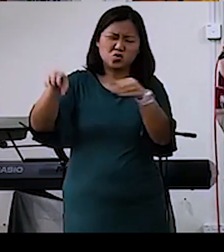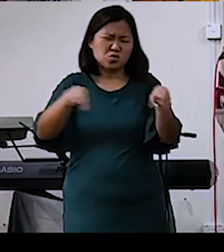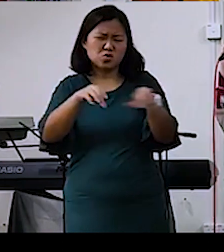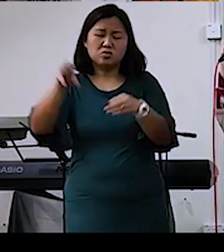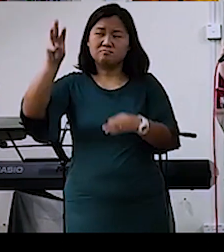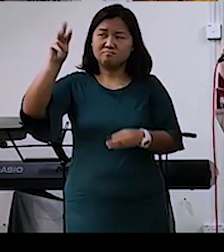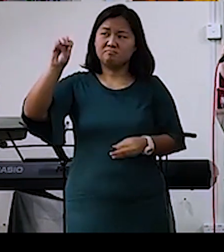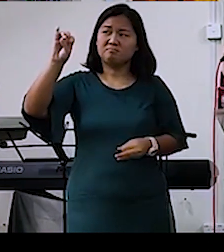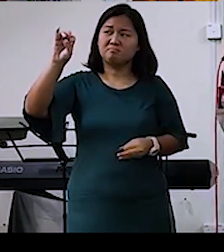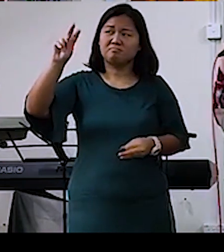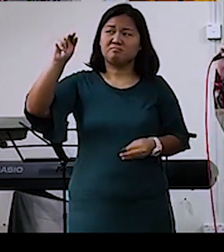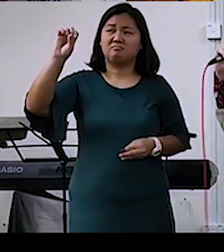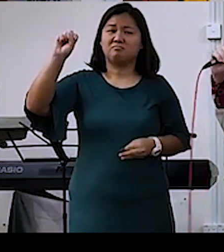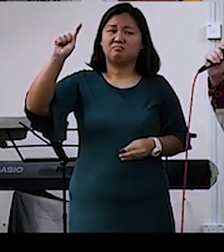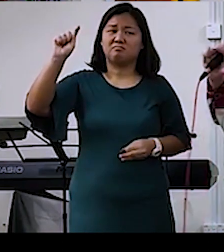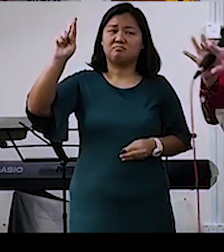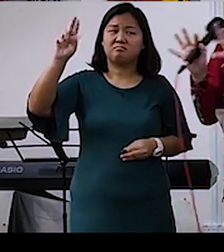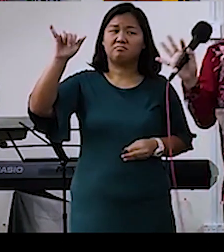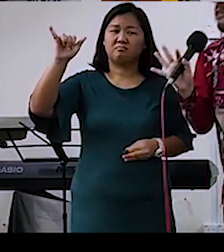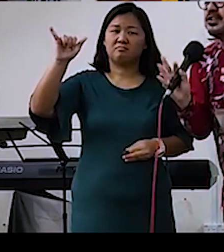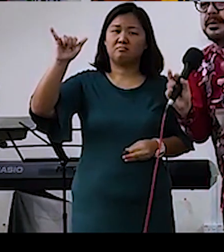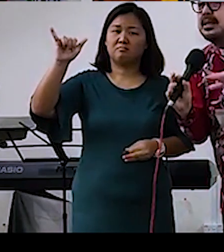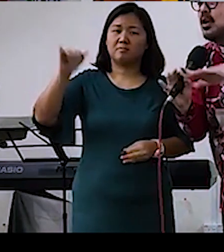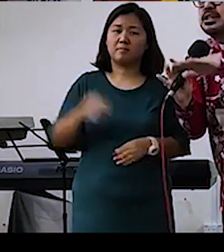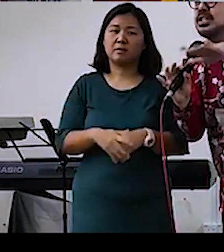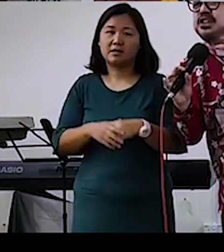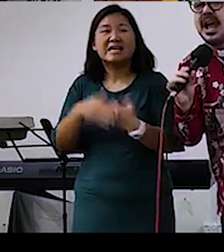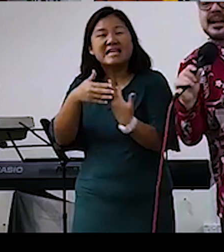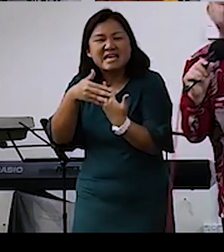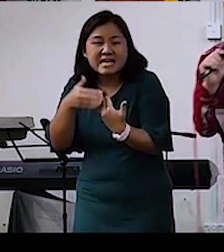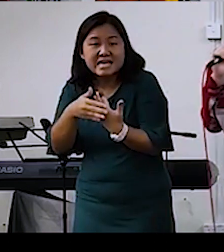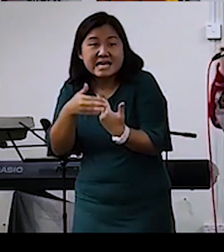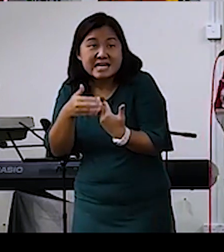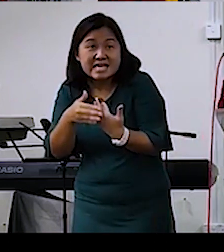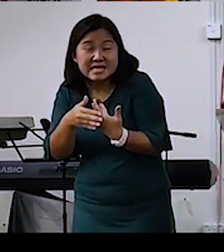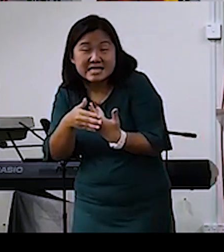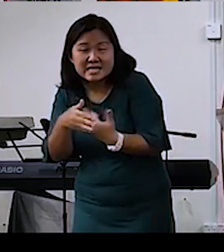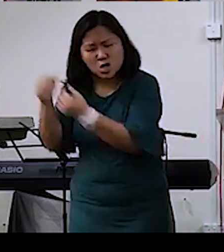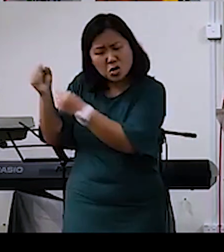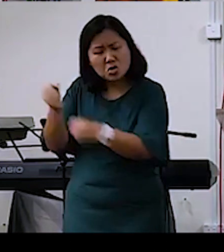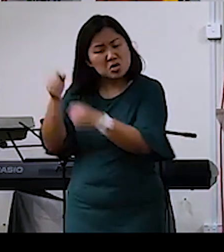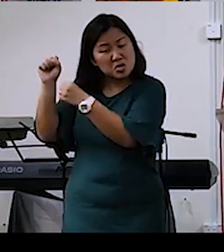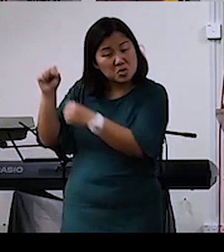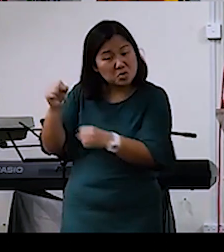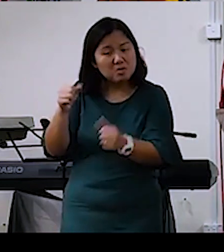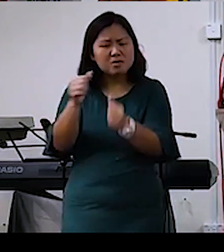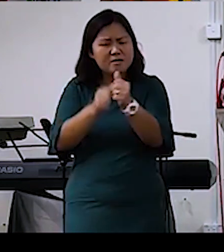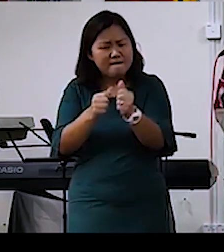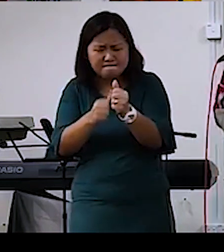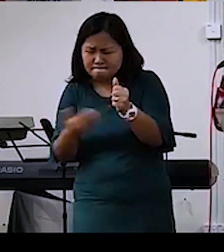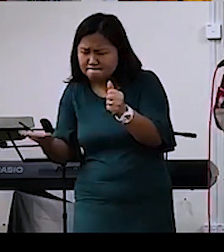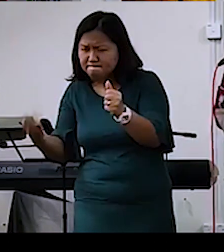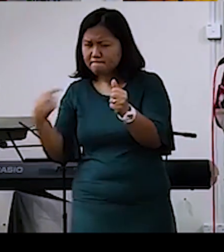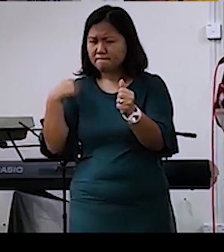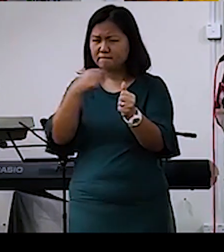everything that we do is ministry, as simple as flower arrangements or chair decorating or sweeping the car. Everything that we do in the name